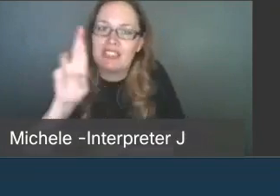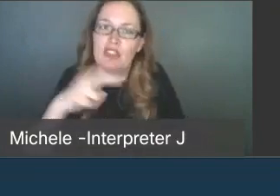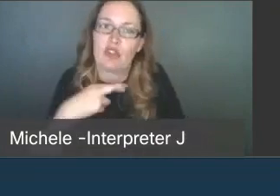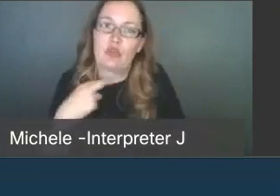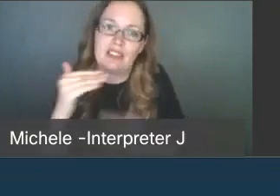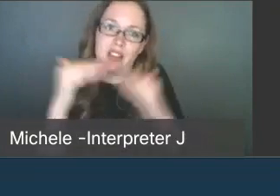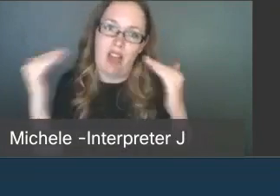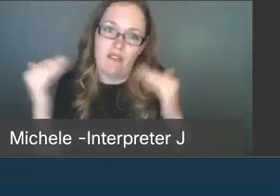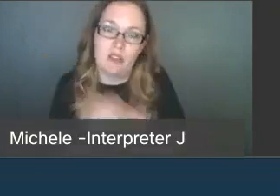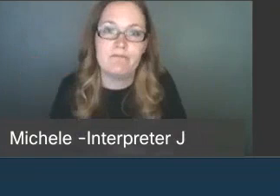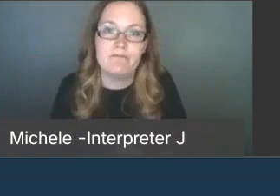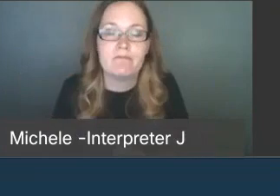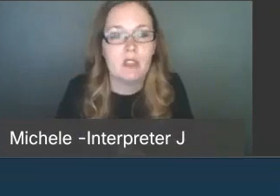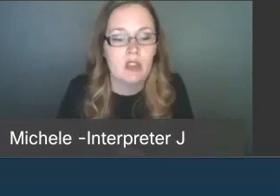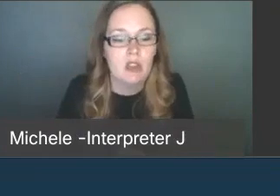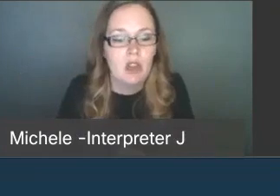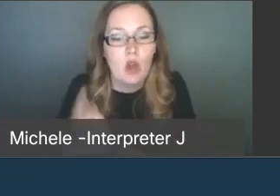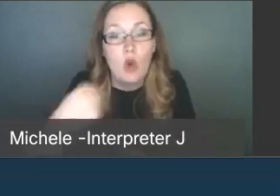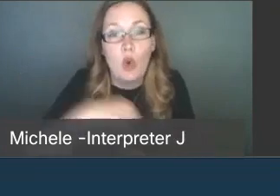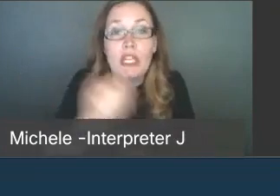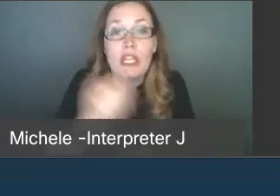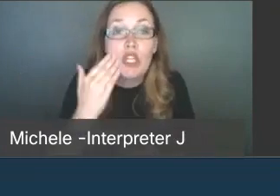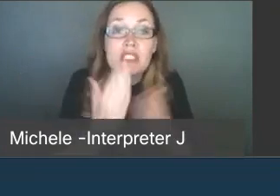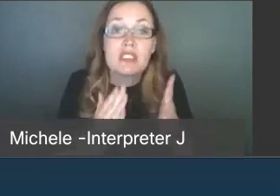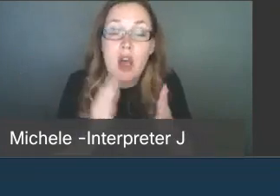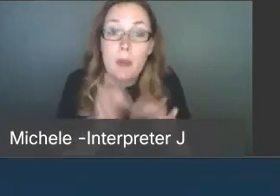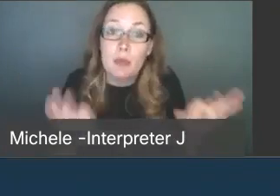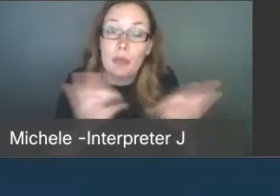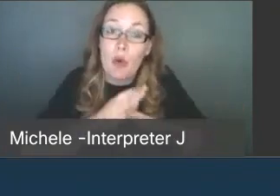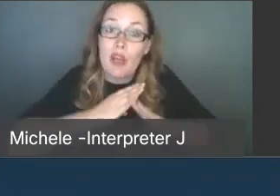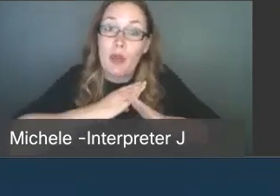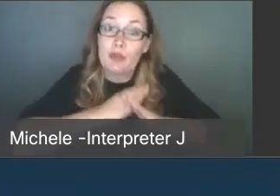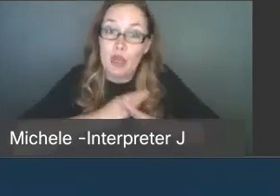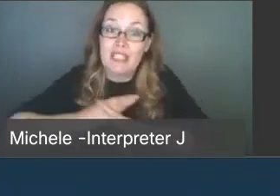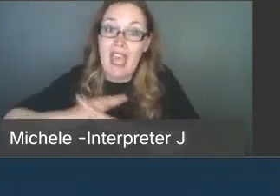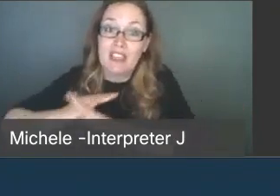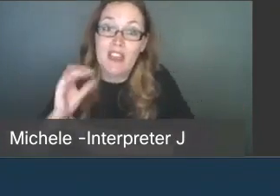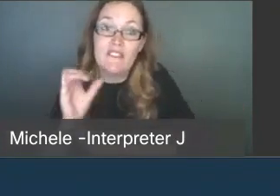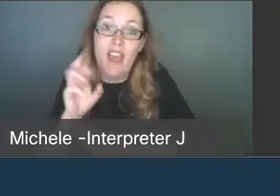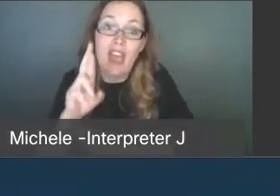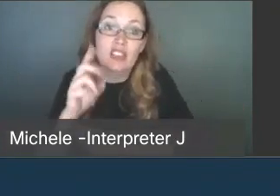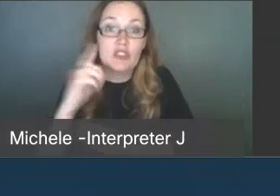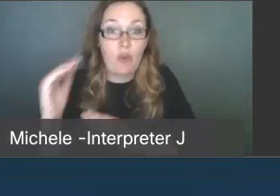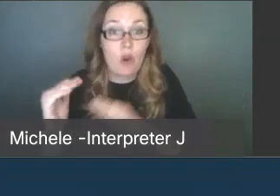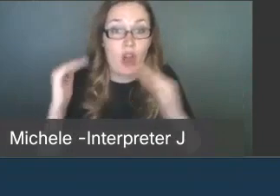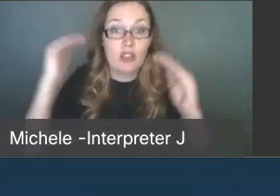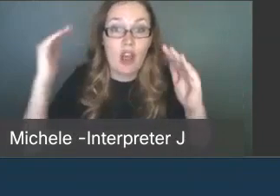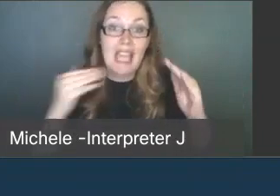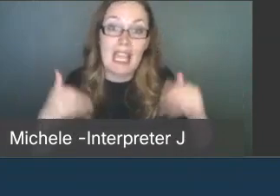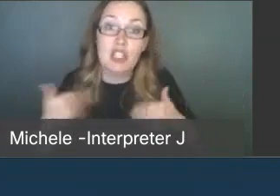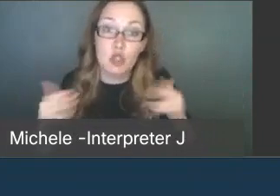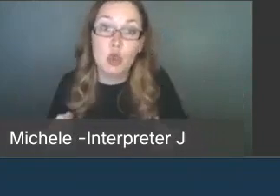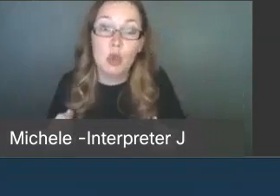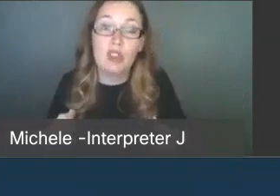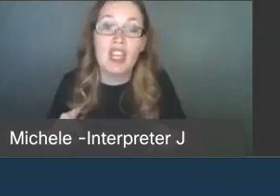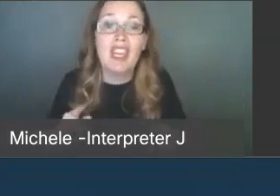that we know that some of the really important protective factors for youth and for adults is actually doing something that